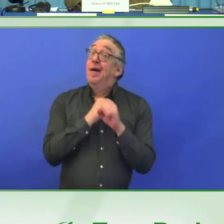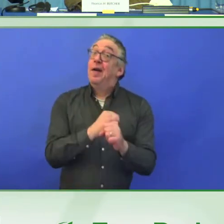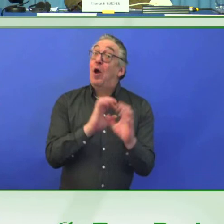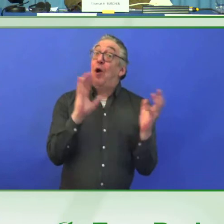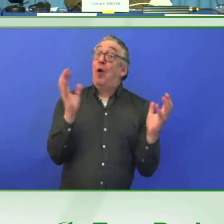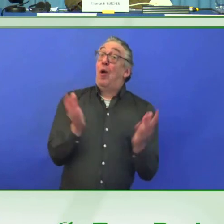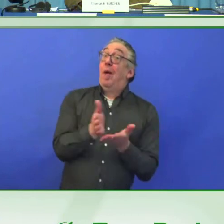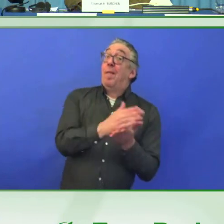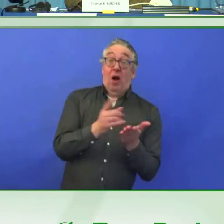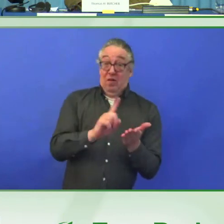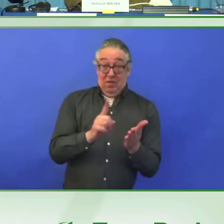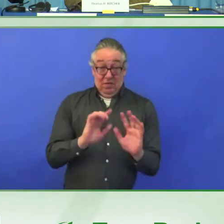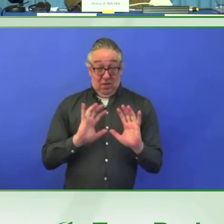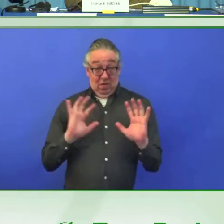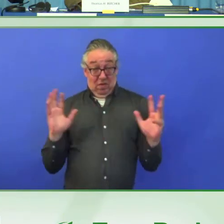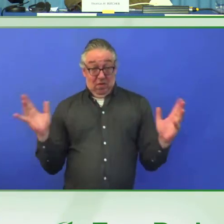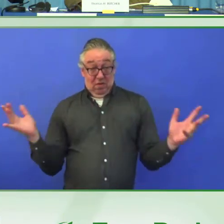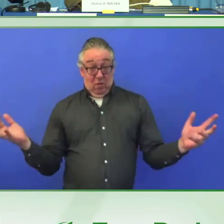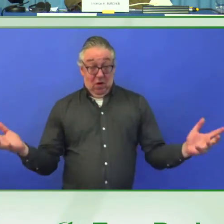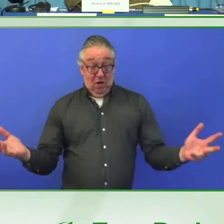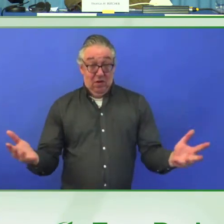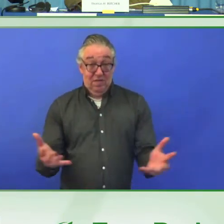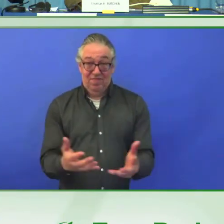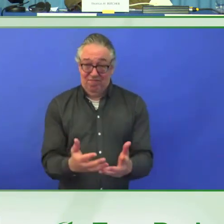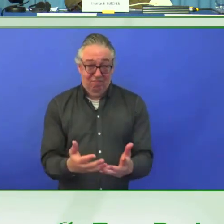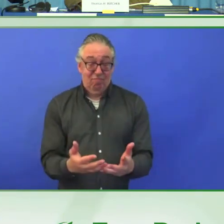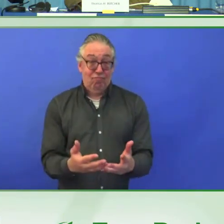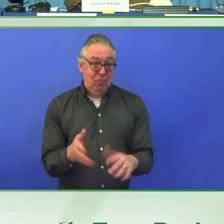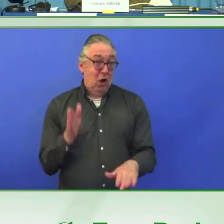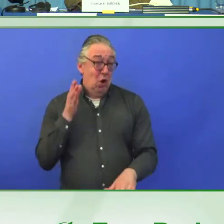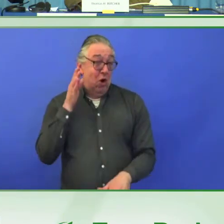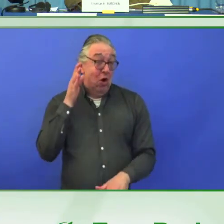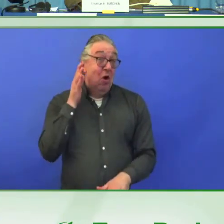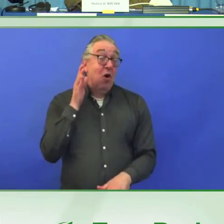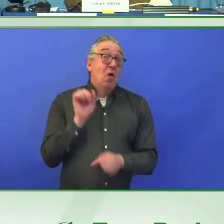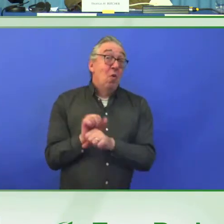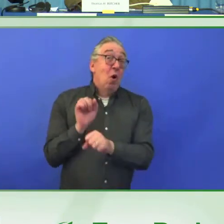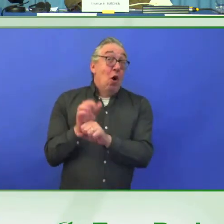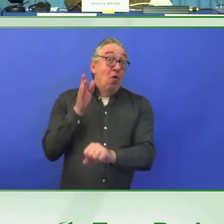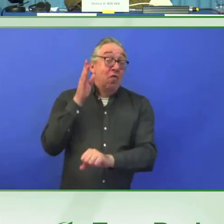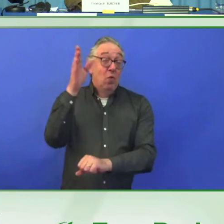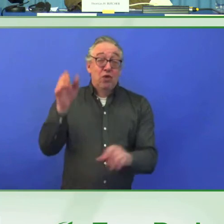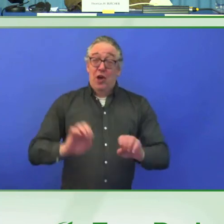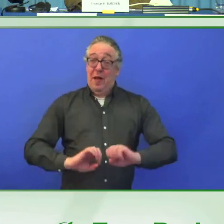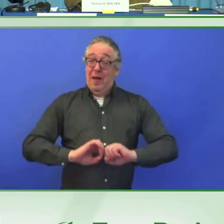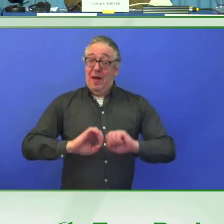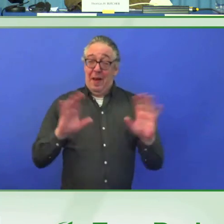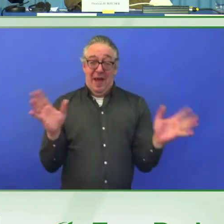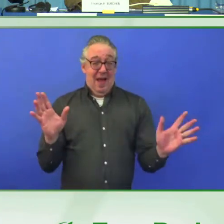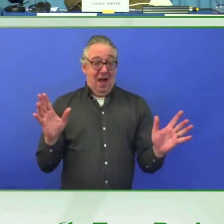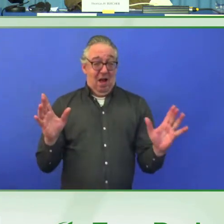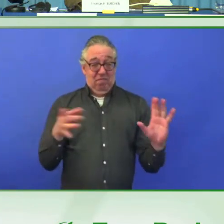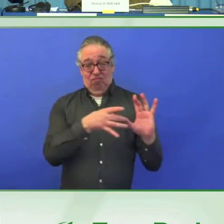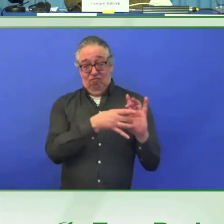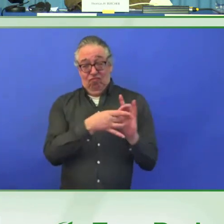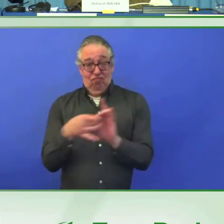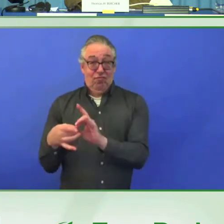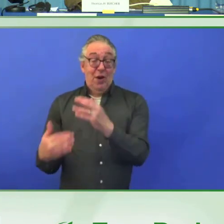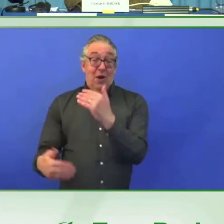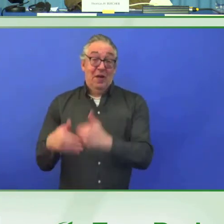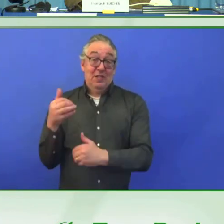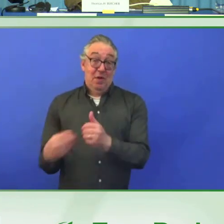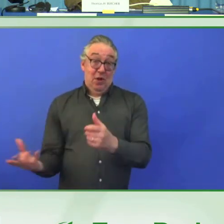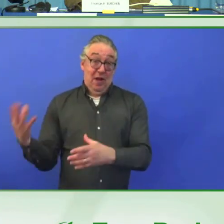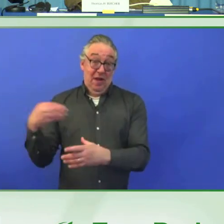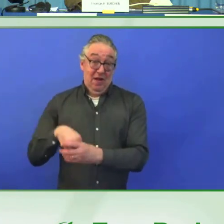definitely a trend of the future of work. And we need to keep being committed, pushing the agenda. It will not